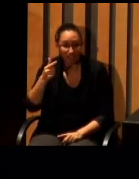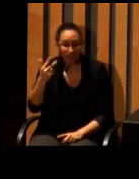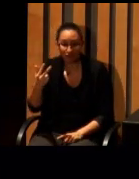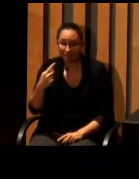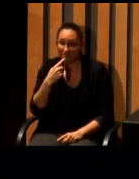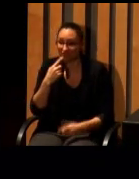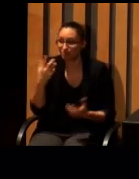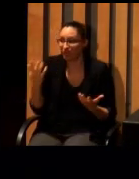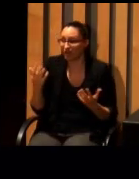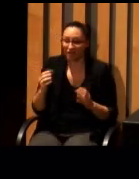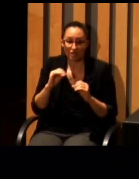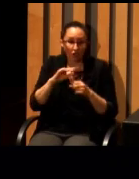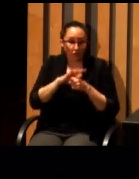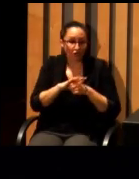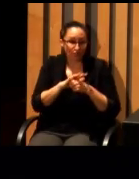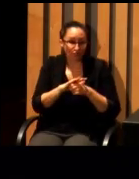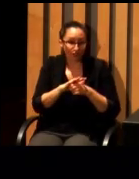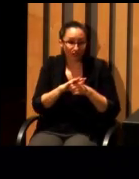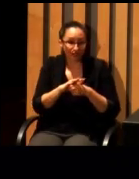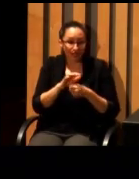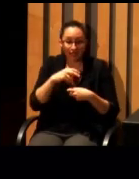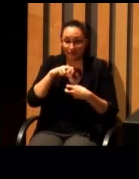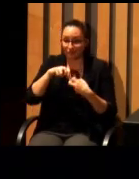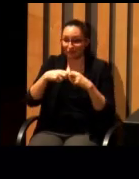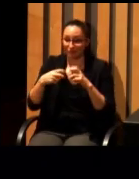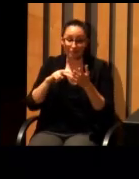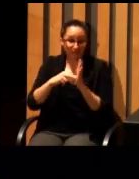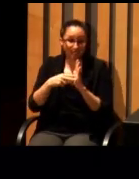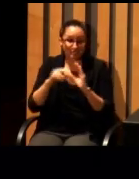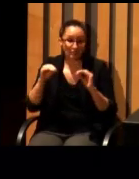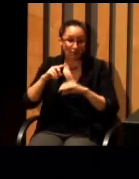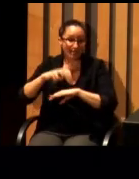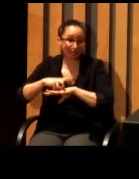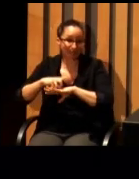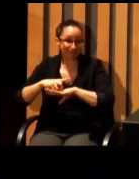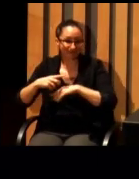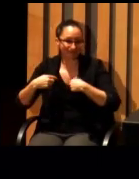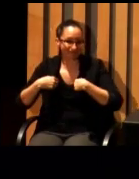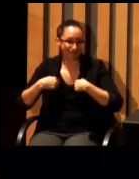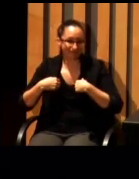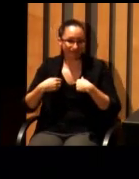no diamonds, not me. And if he really wants to lead, and